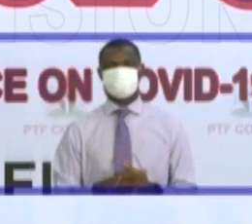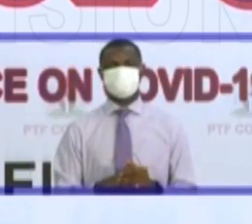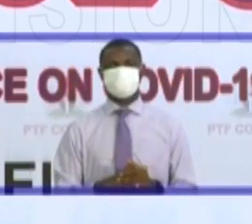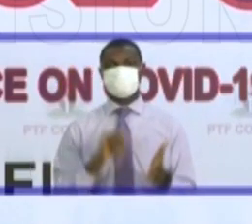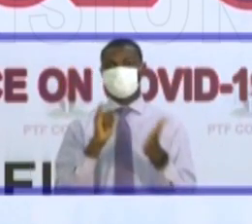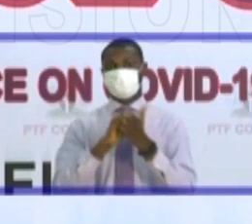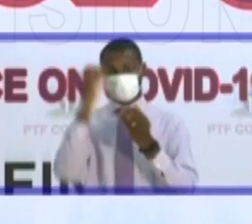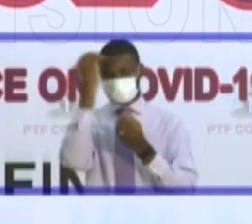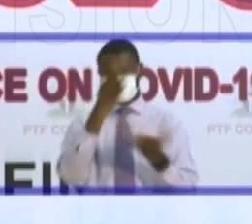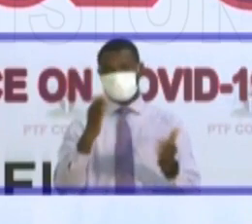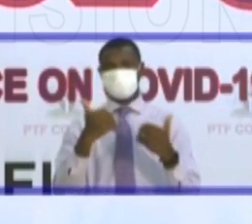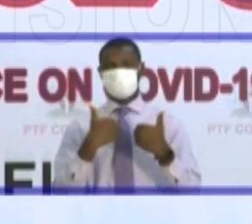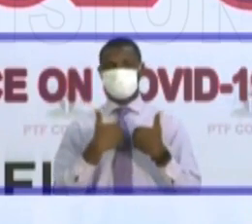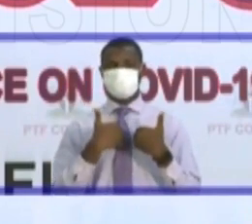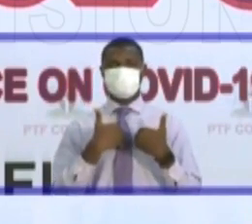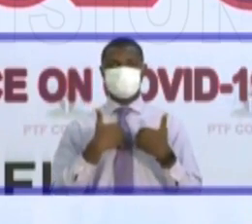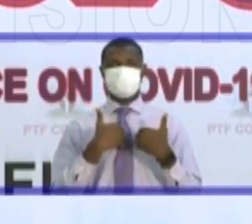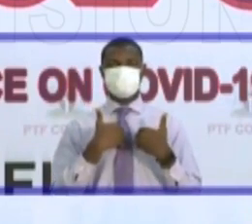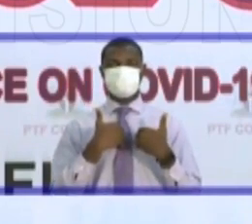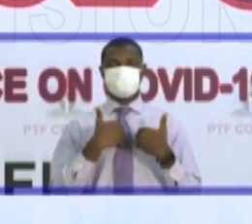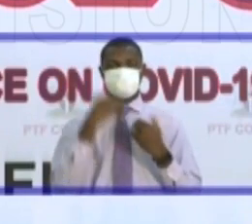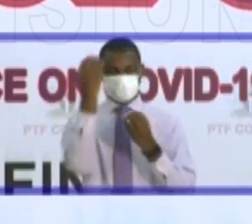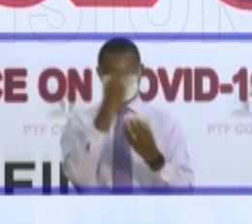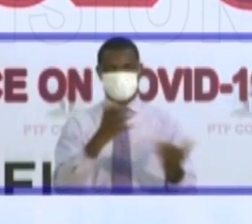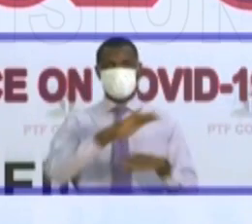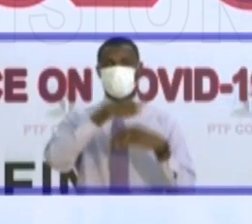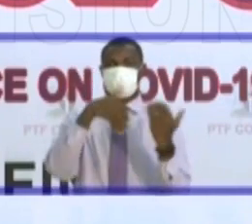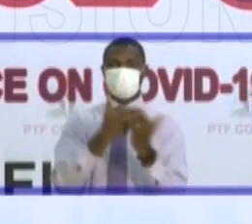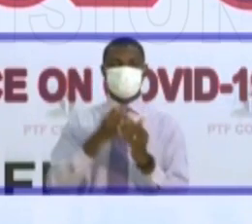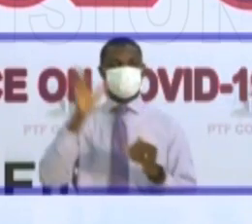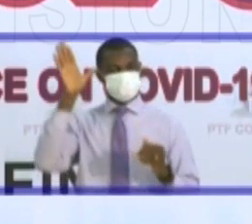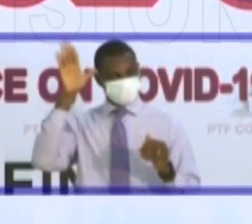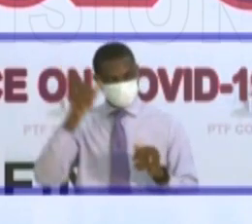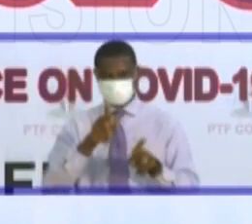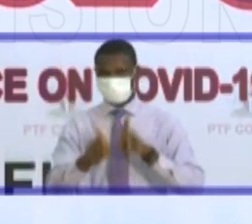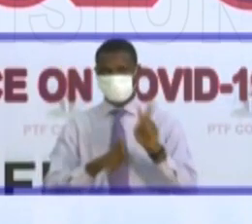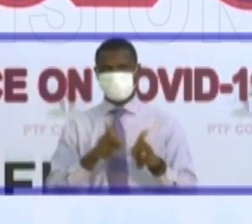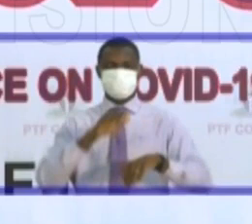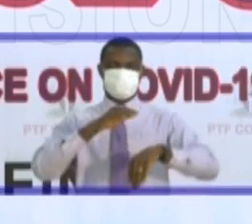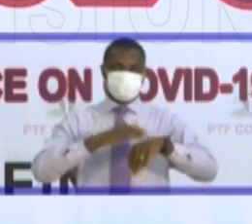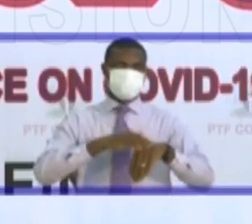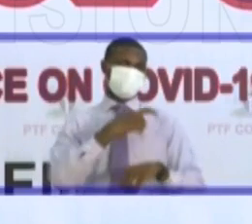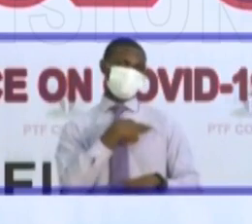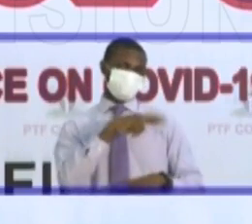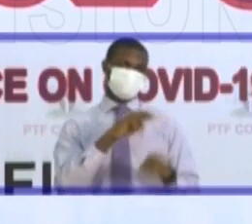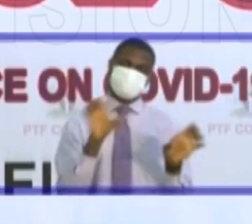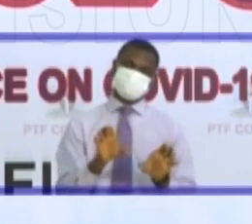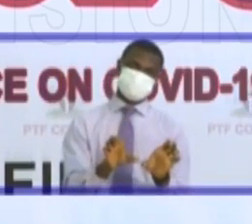has directed the Ummah on the suspension of obligatory religious activities such as